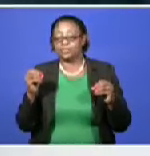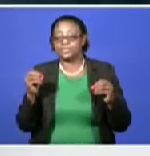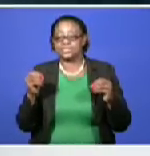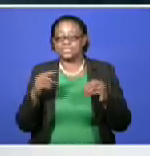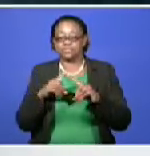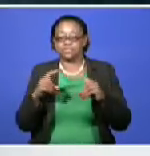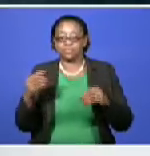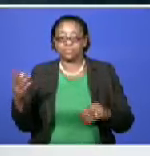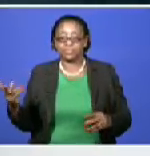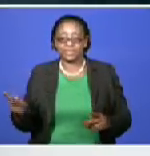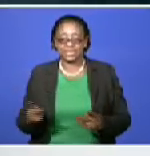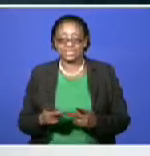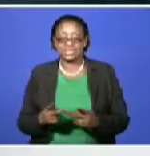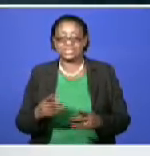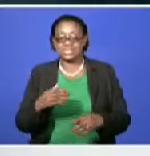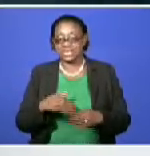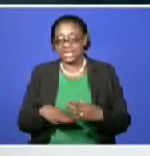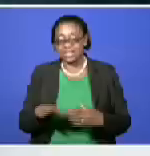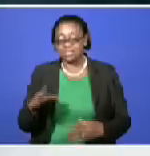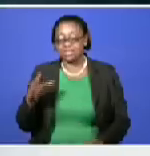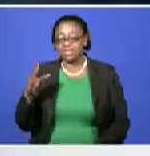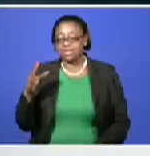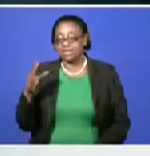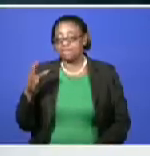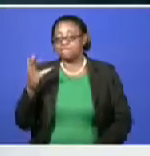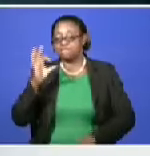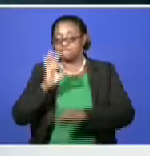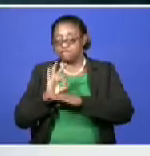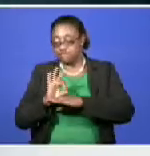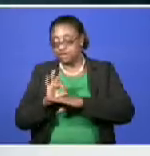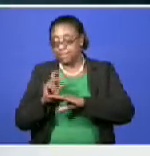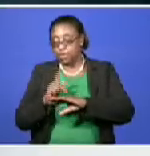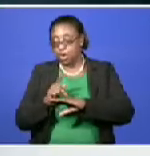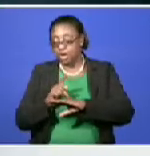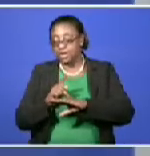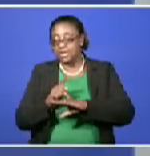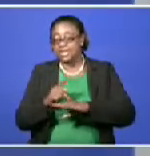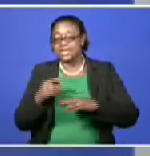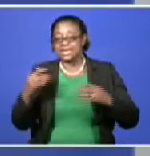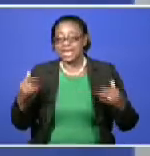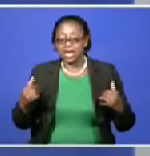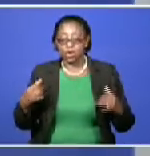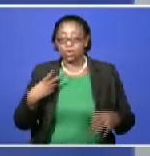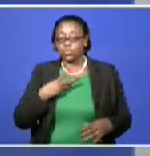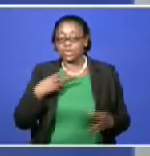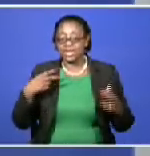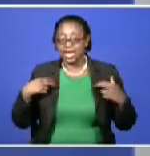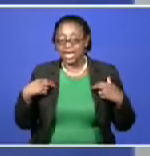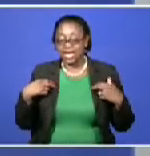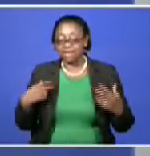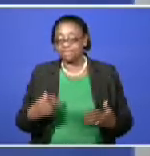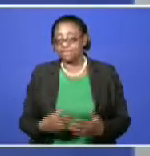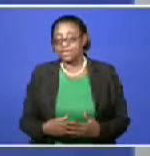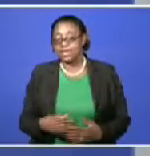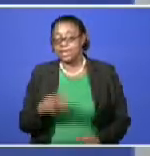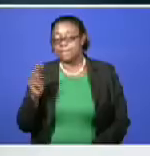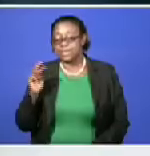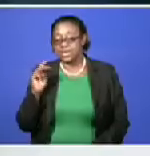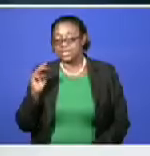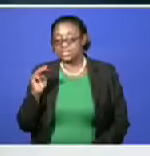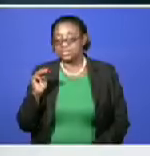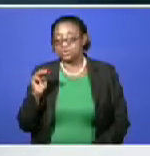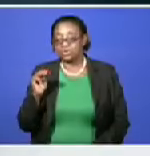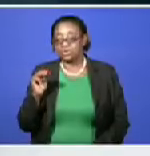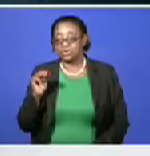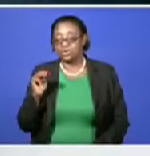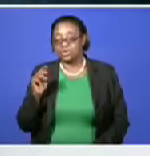exact. And it's an interesting situation, and here joining us live on the Bahamas tonight is the Minister of State for Grand